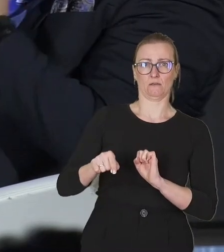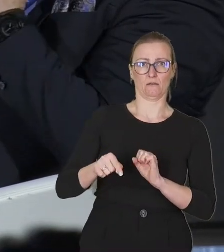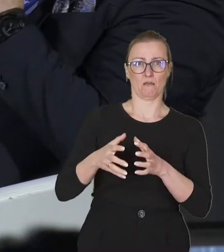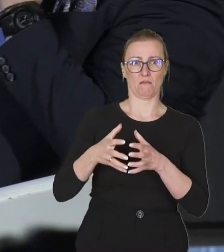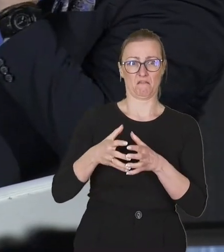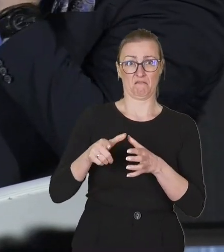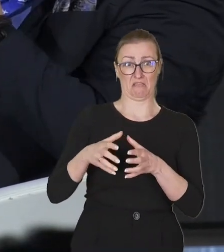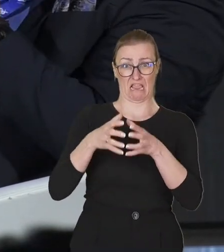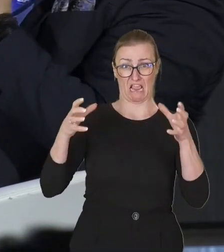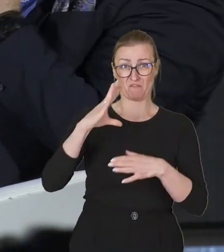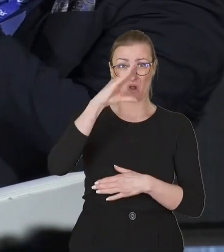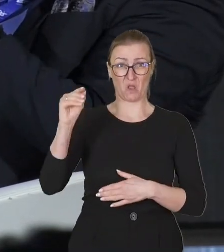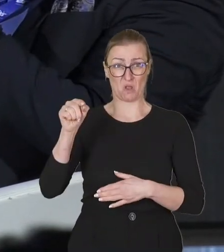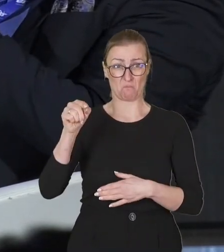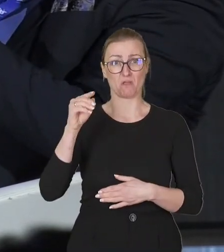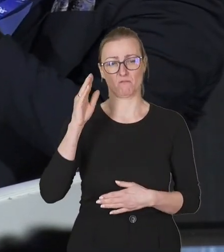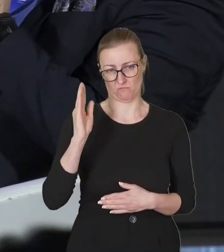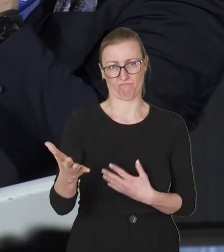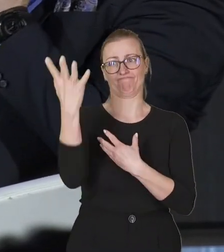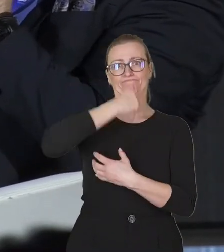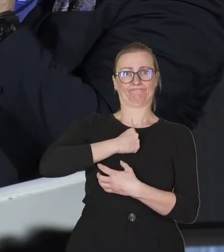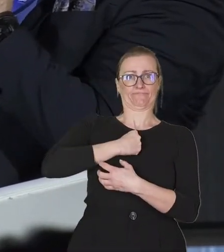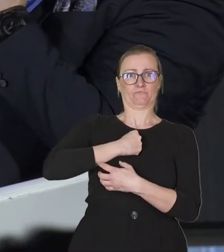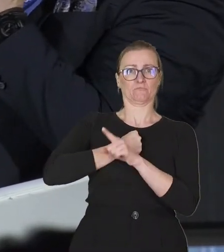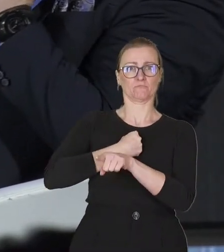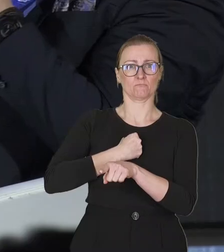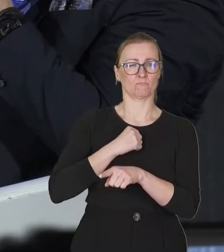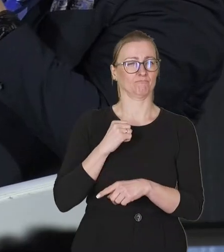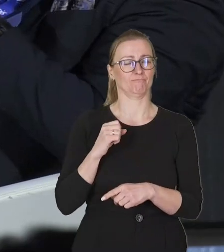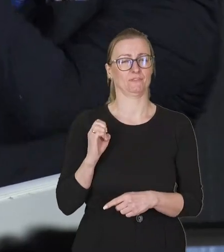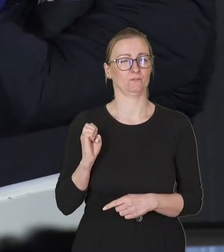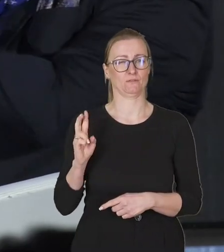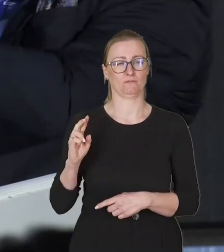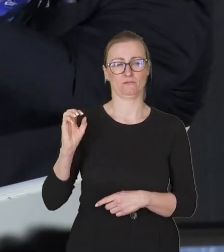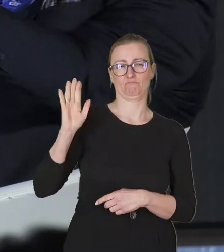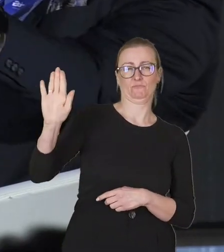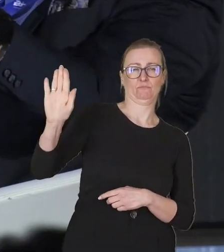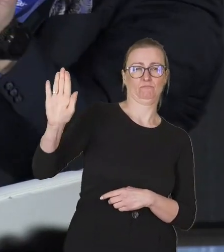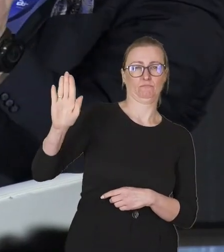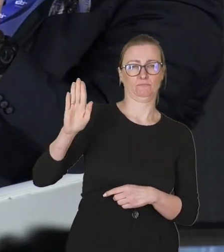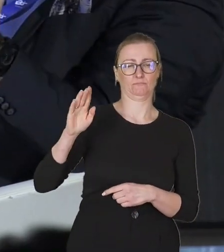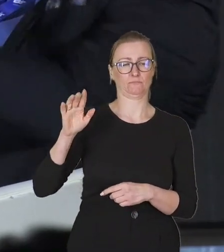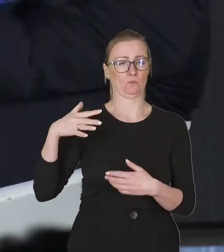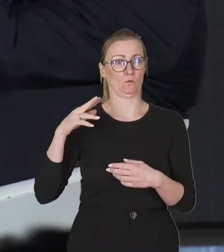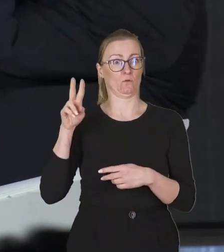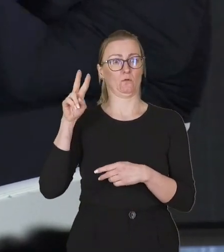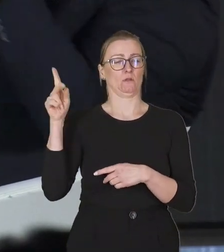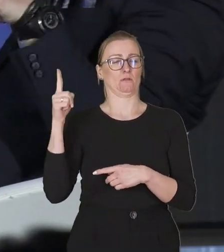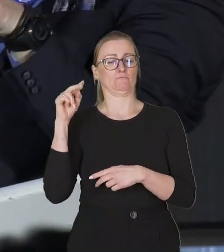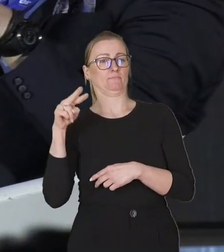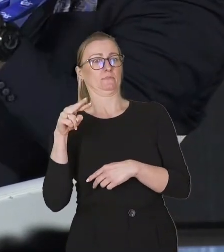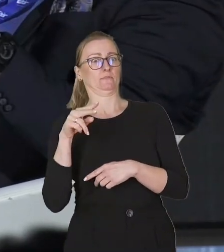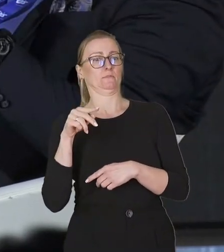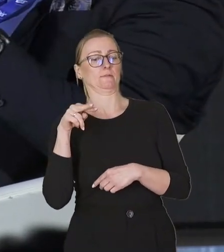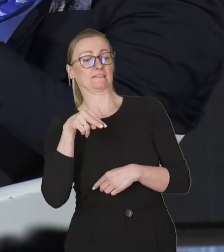Commission stands very firm to prevent from relocation of companies within